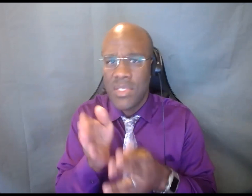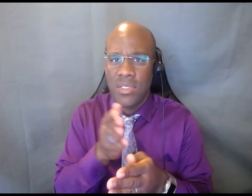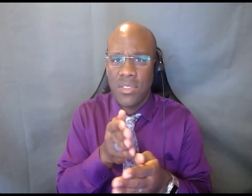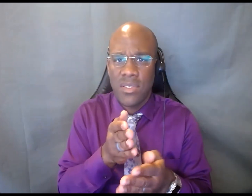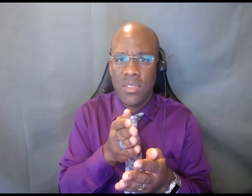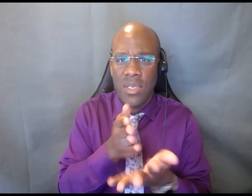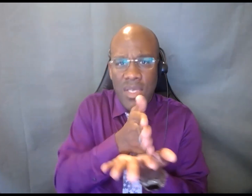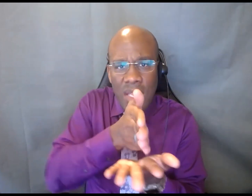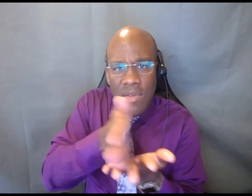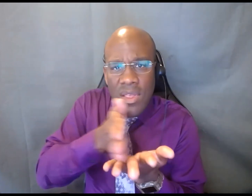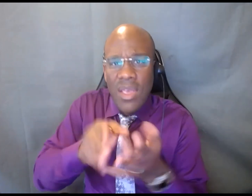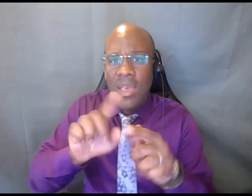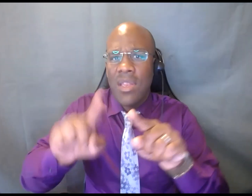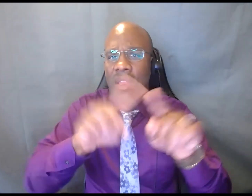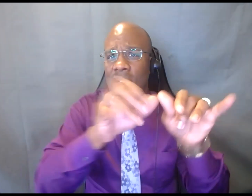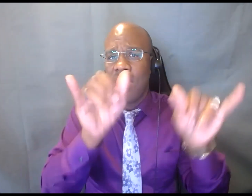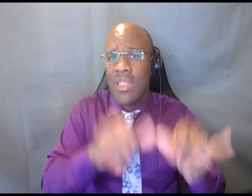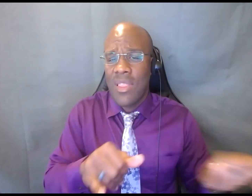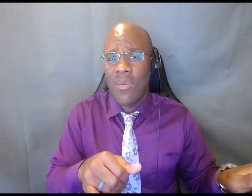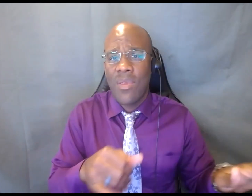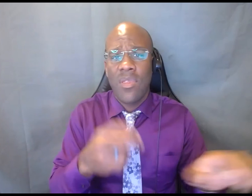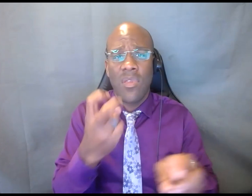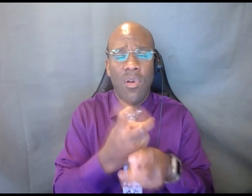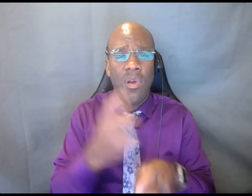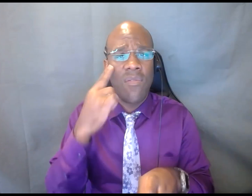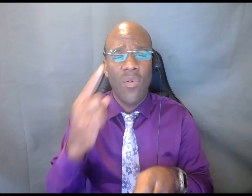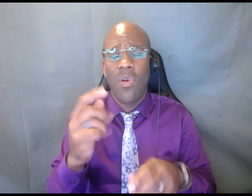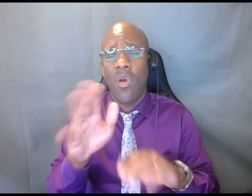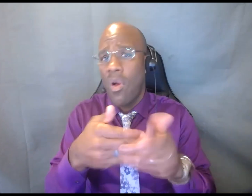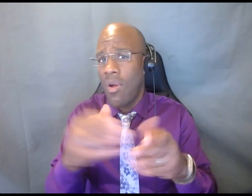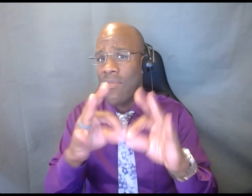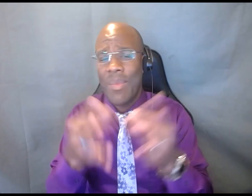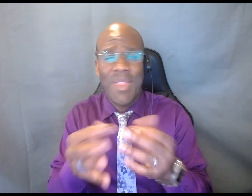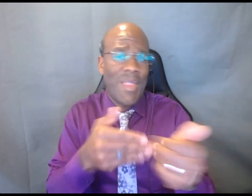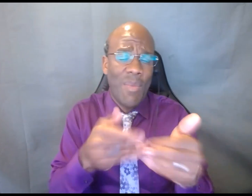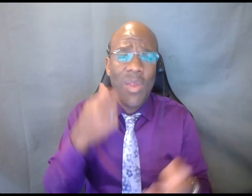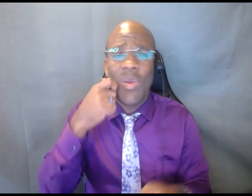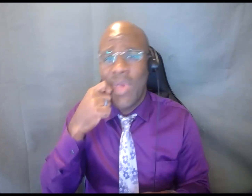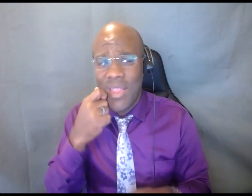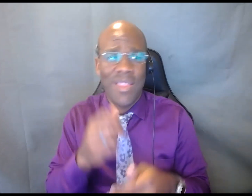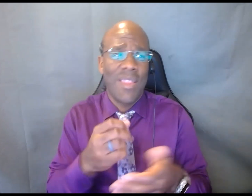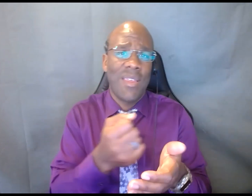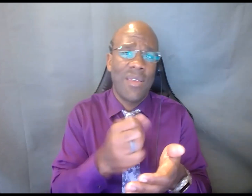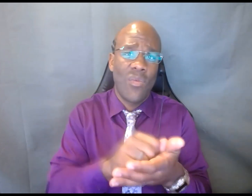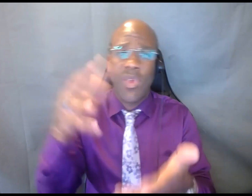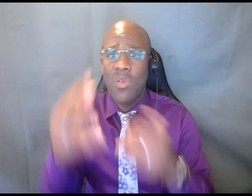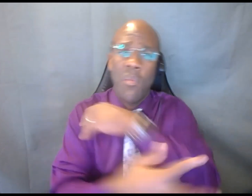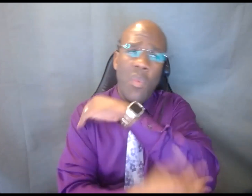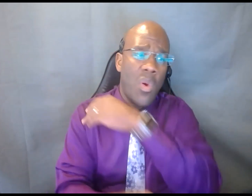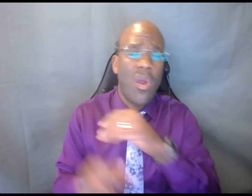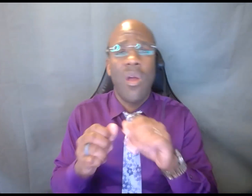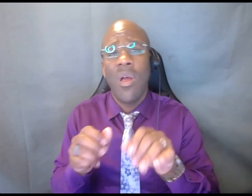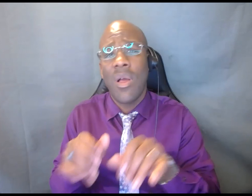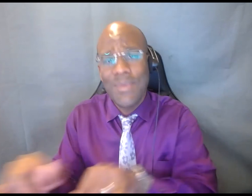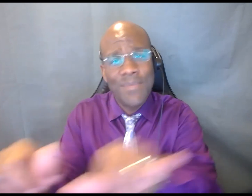families, regardless of race, socioeconomic status, all these things. It is challenging, right? So all families are going